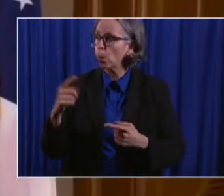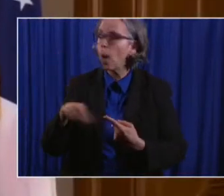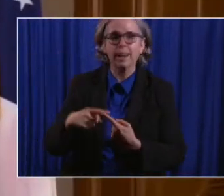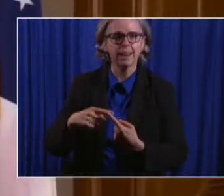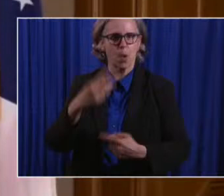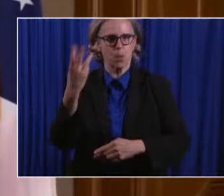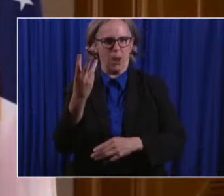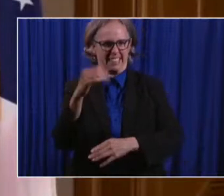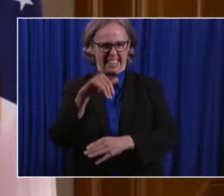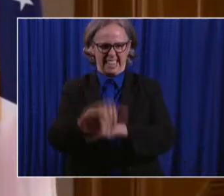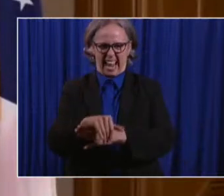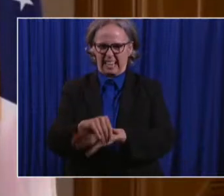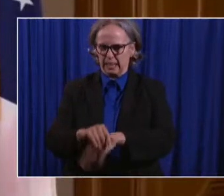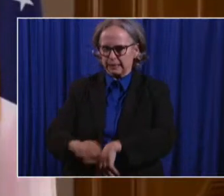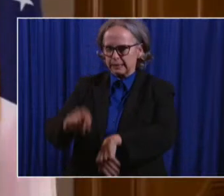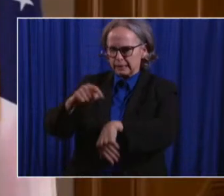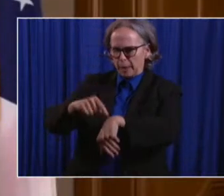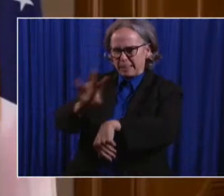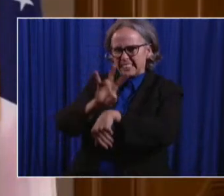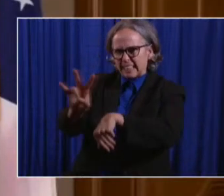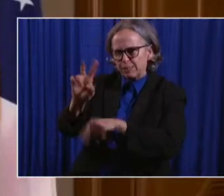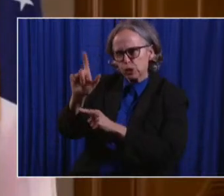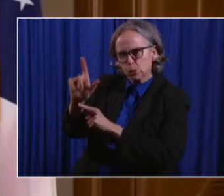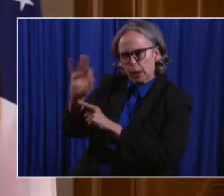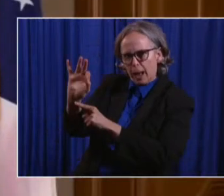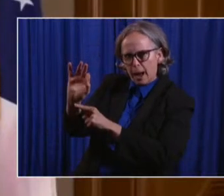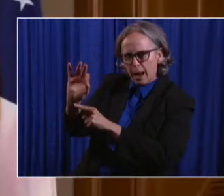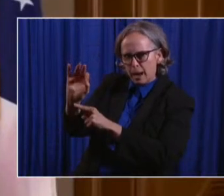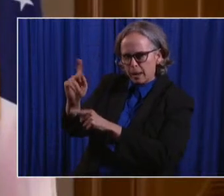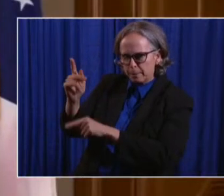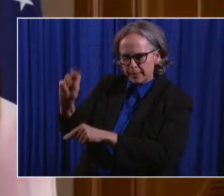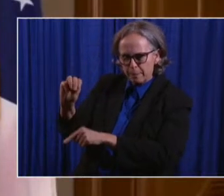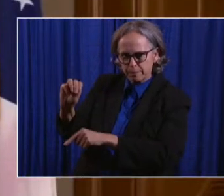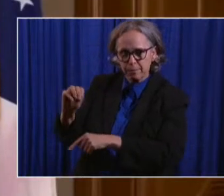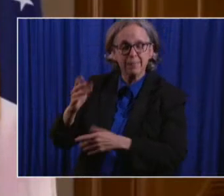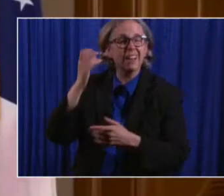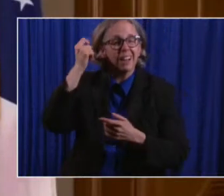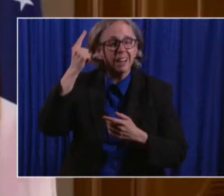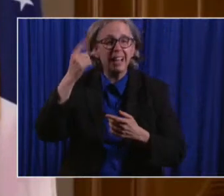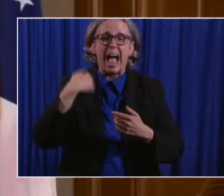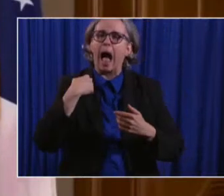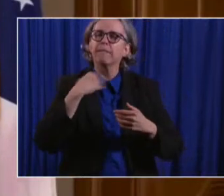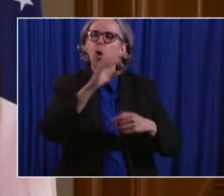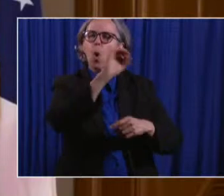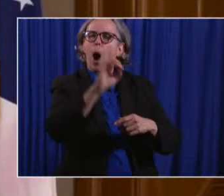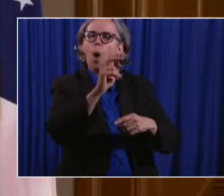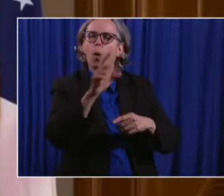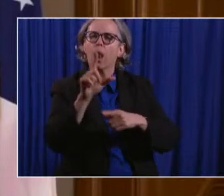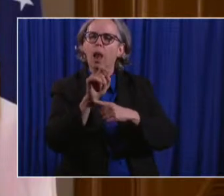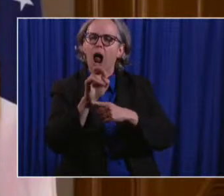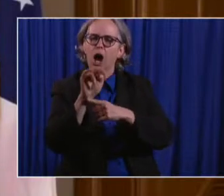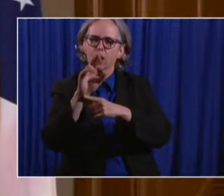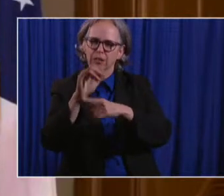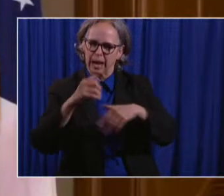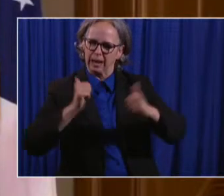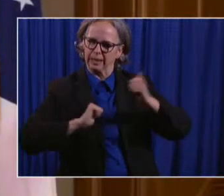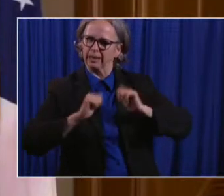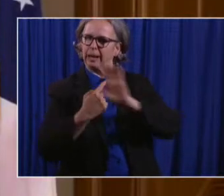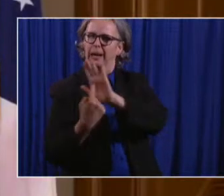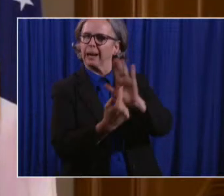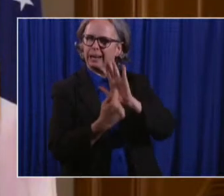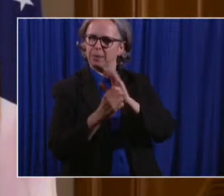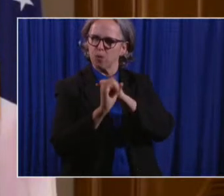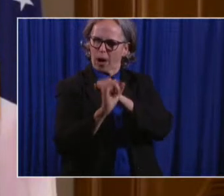7:29, during the evening Ohio Lottery broadcast. The Ohio Lottery has conducted a